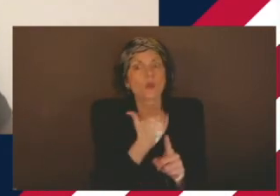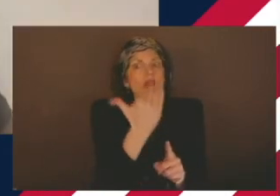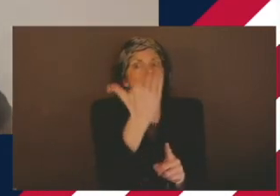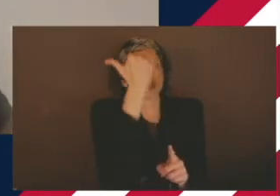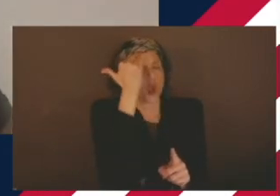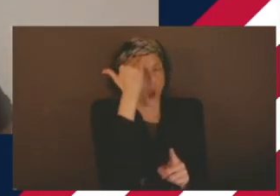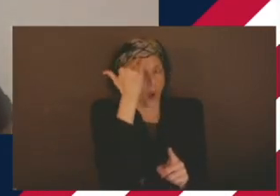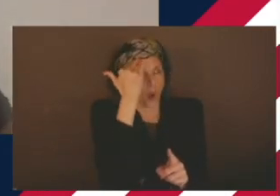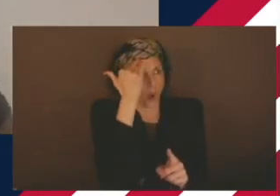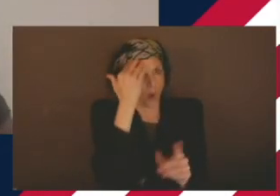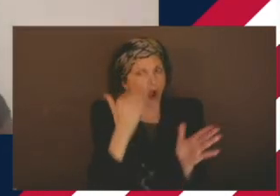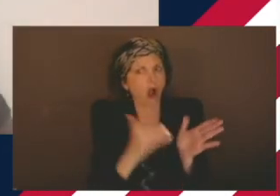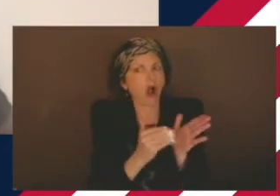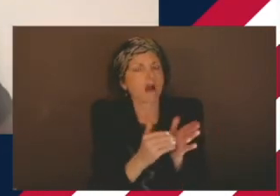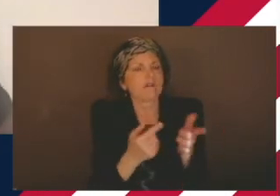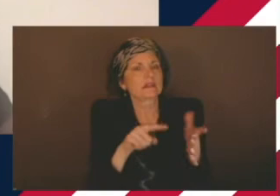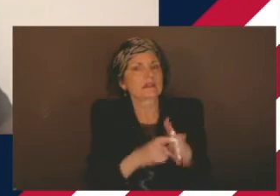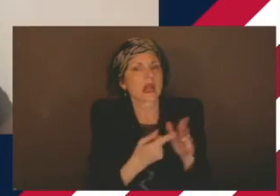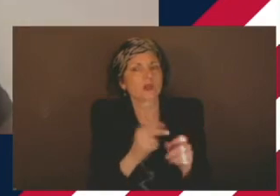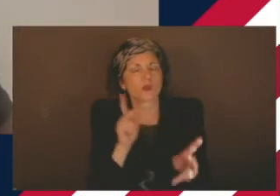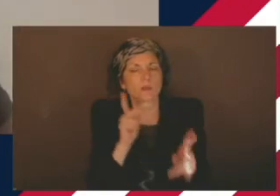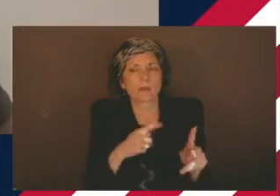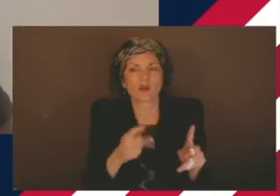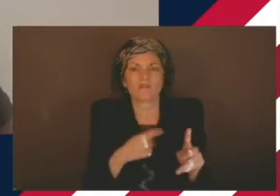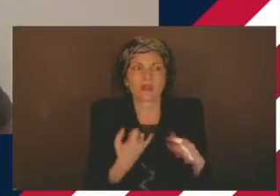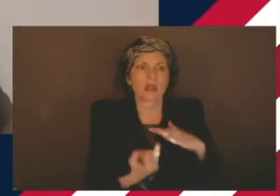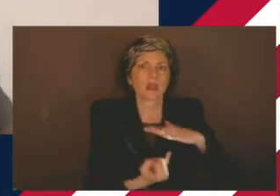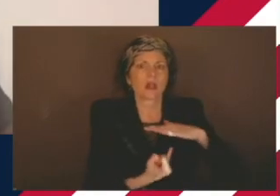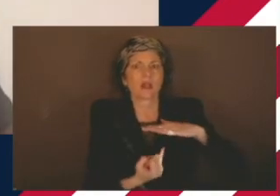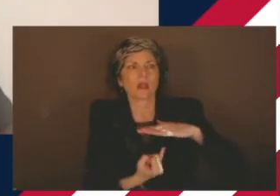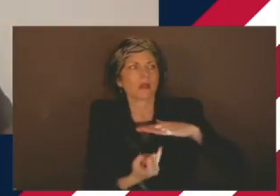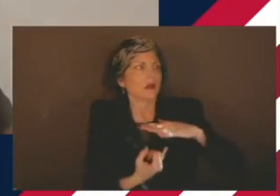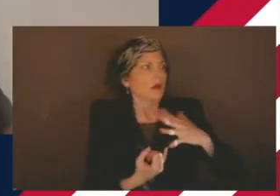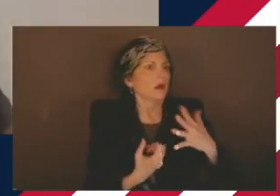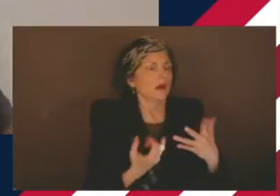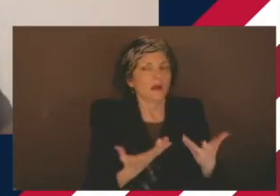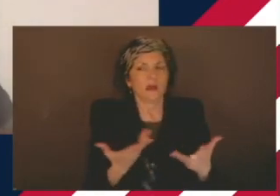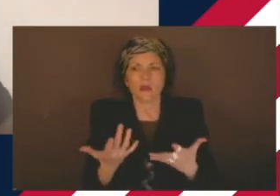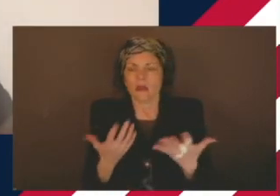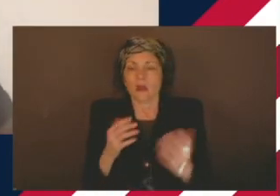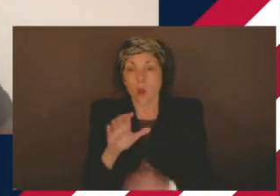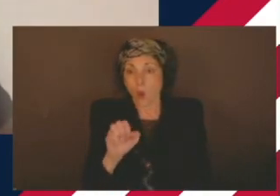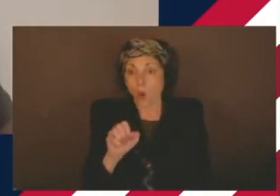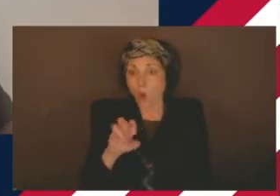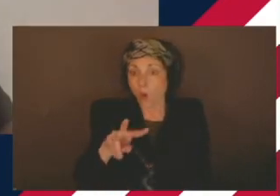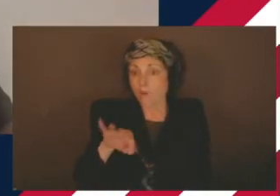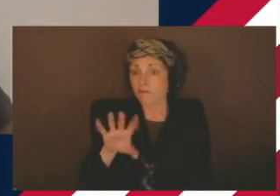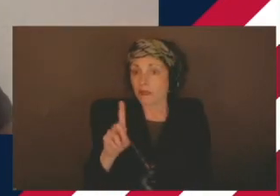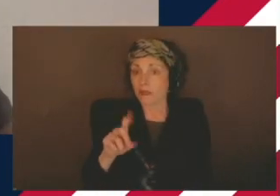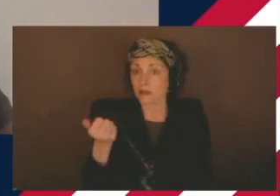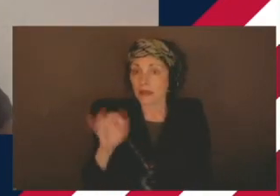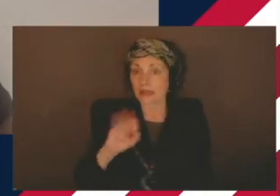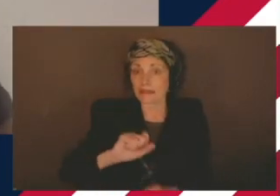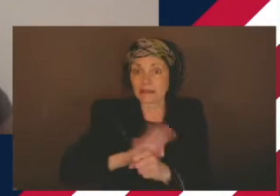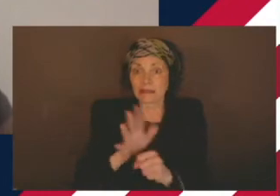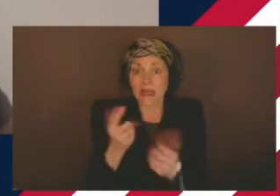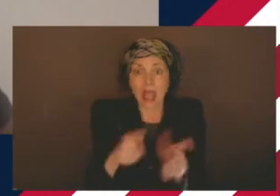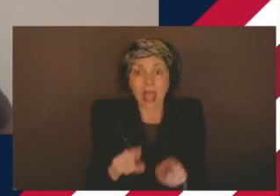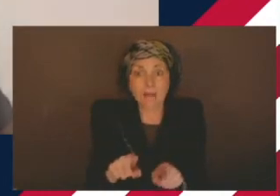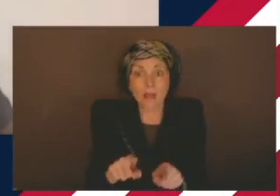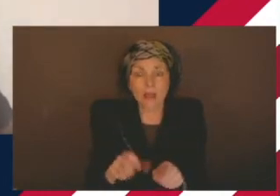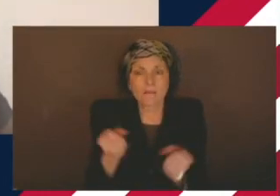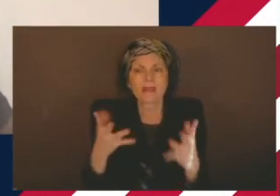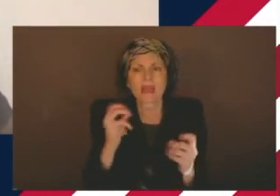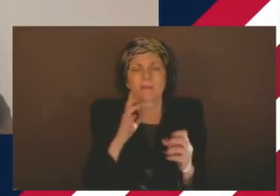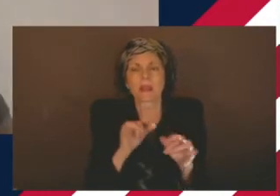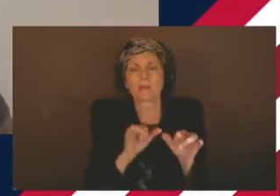often starts off with isolation. And we know that with COVID-19 happening and many people being quarantined, that we're seeing those